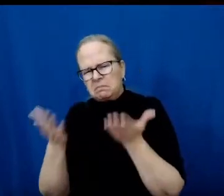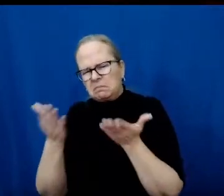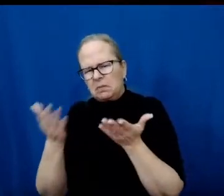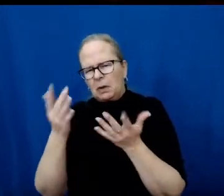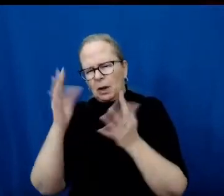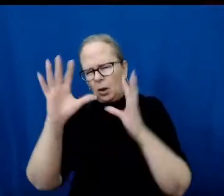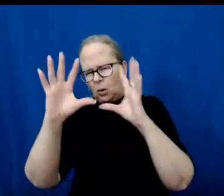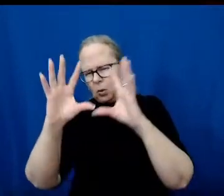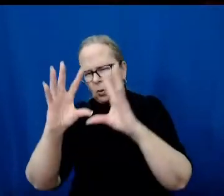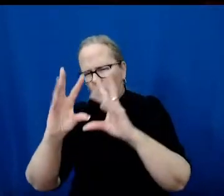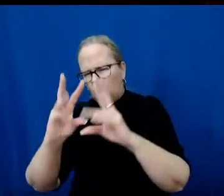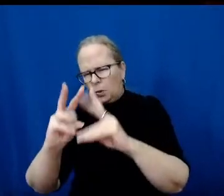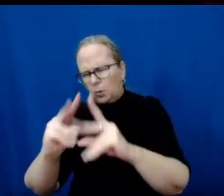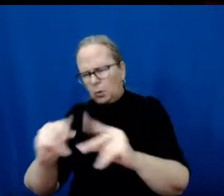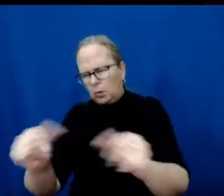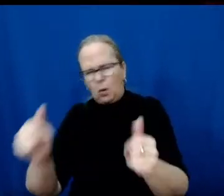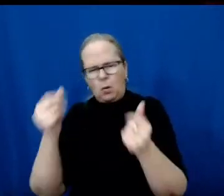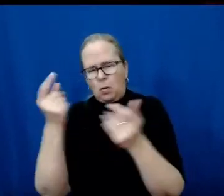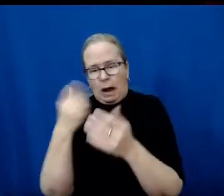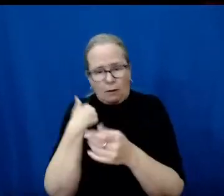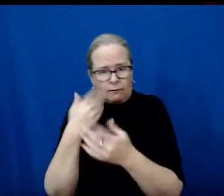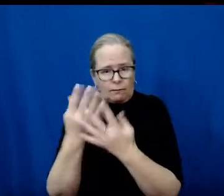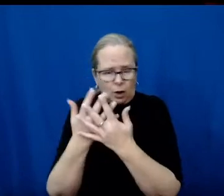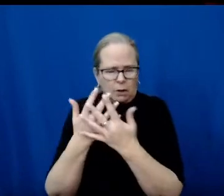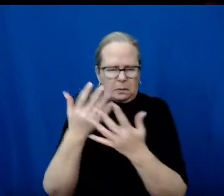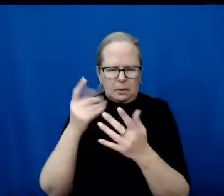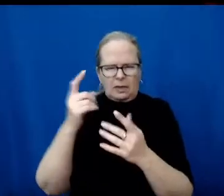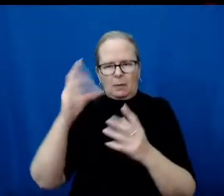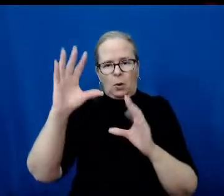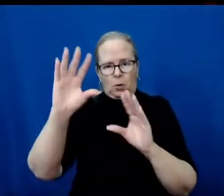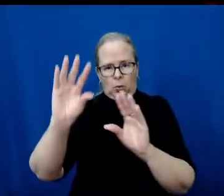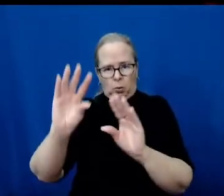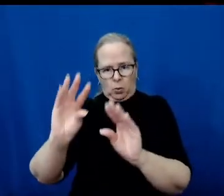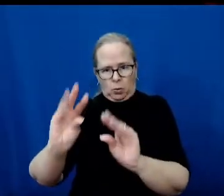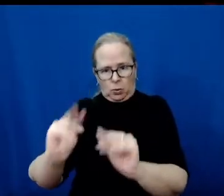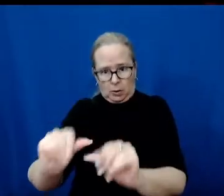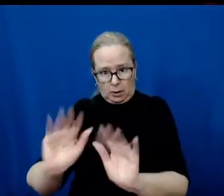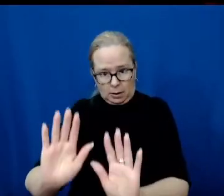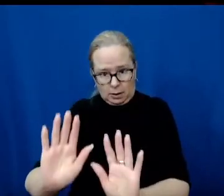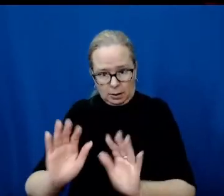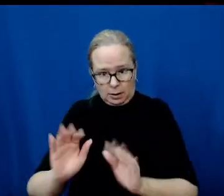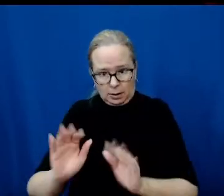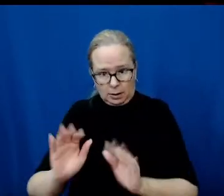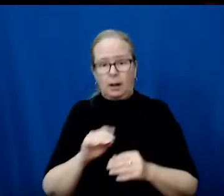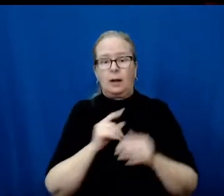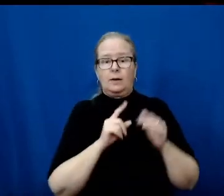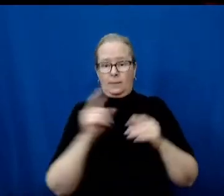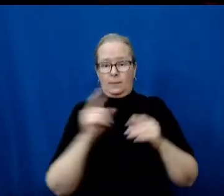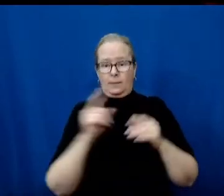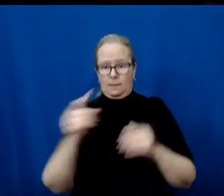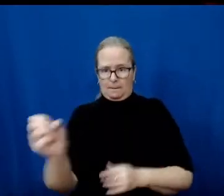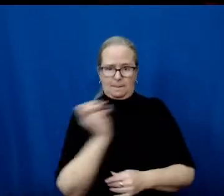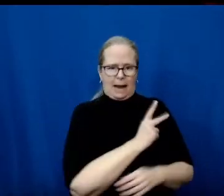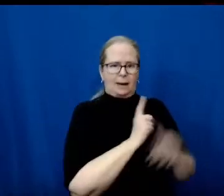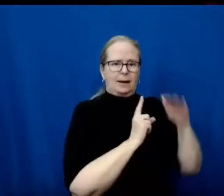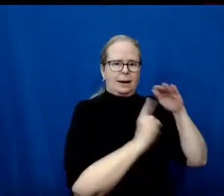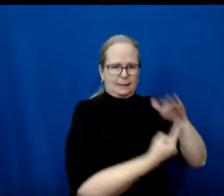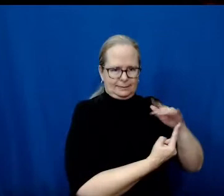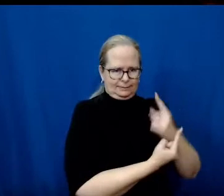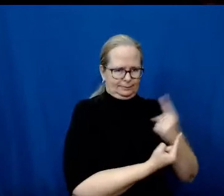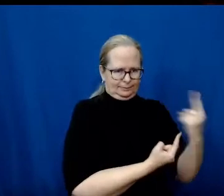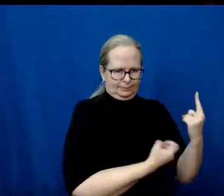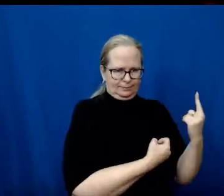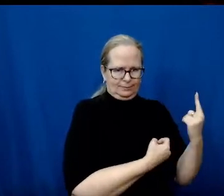would isolate in her room, then her parents were safe to come back into their space or safer. And so it's just about, once you